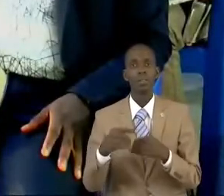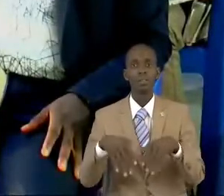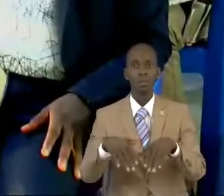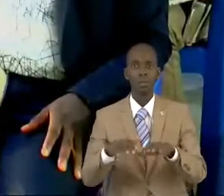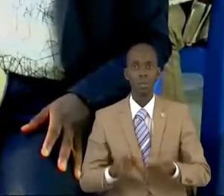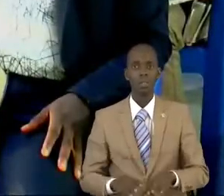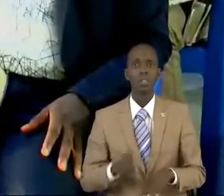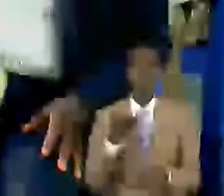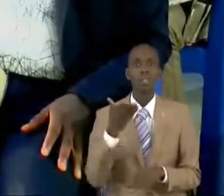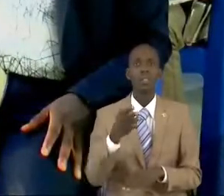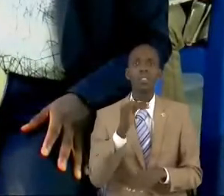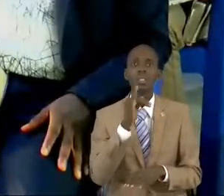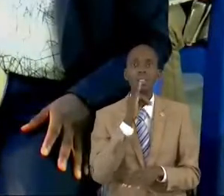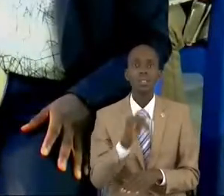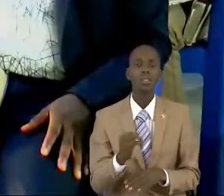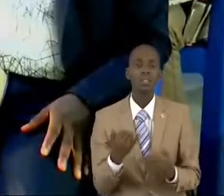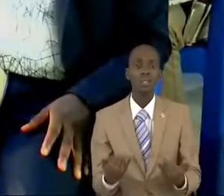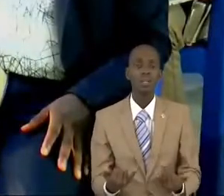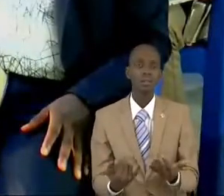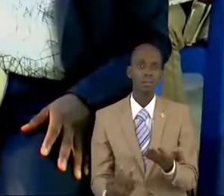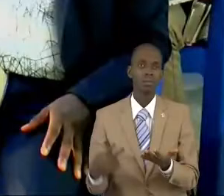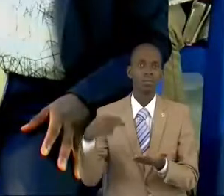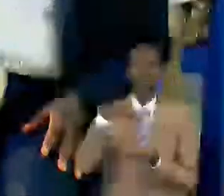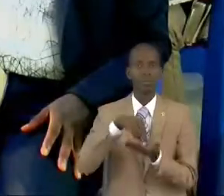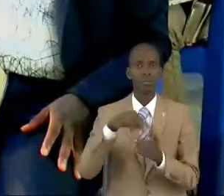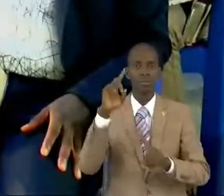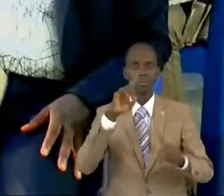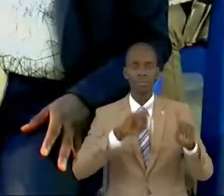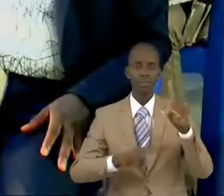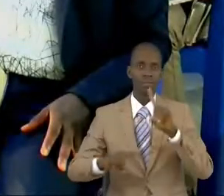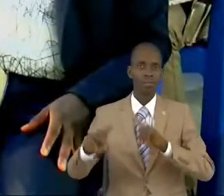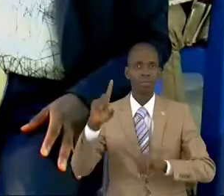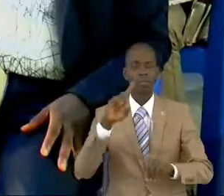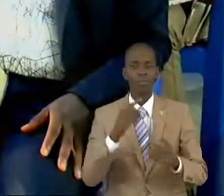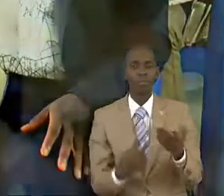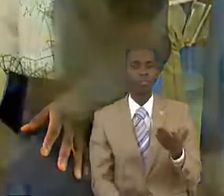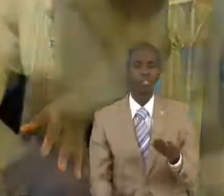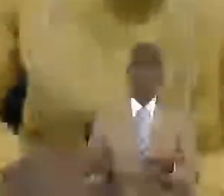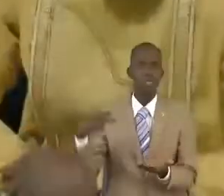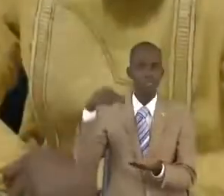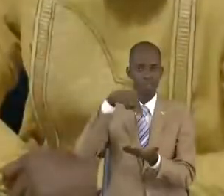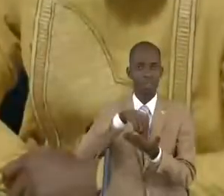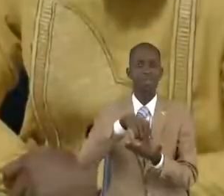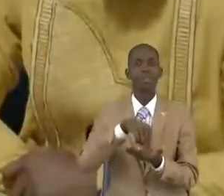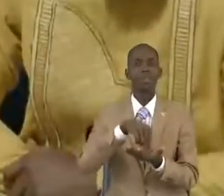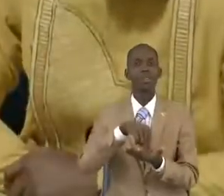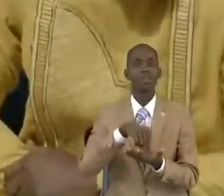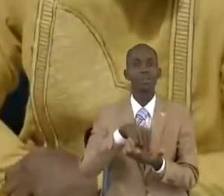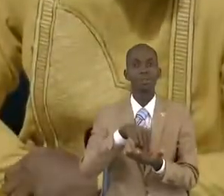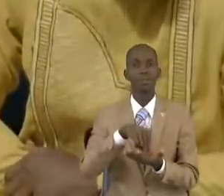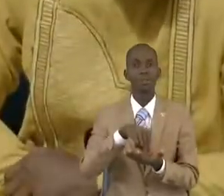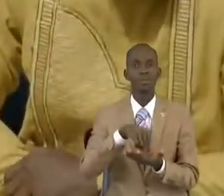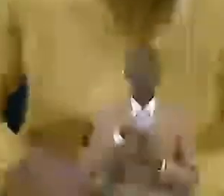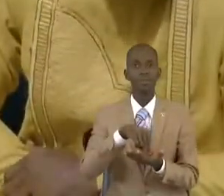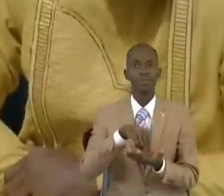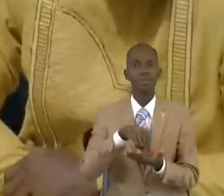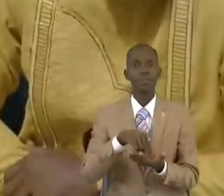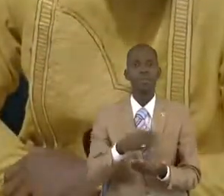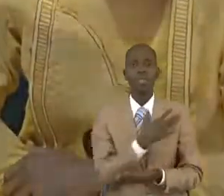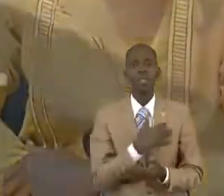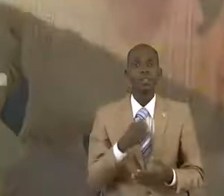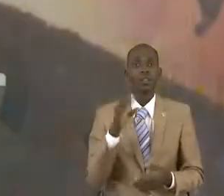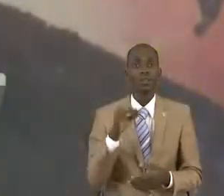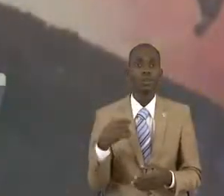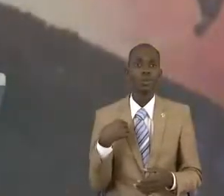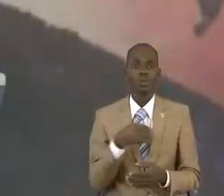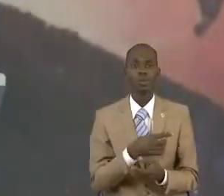is resurrection. Somebody help me shout resurrection. And so we come today